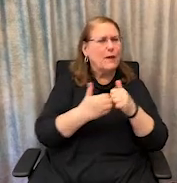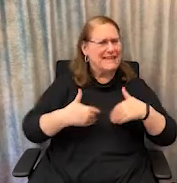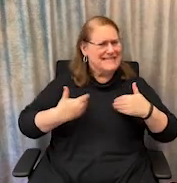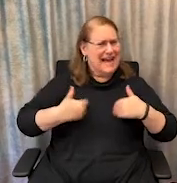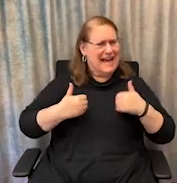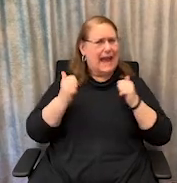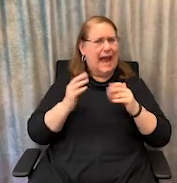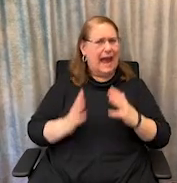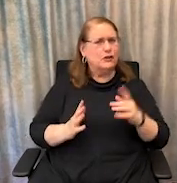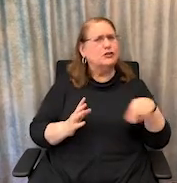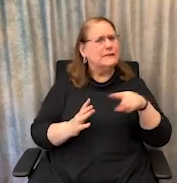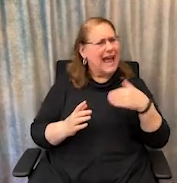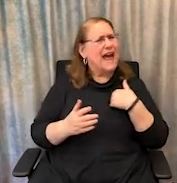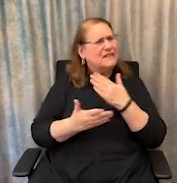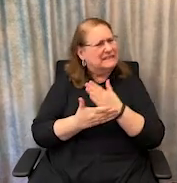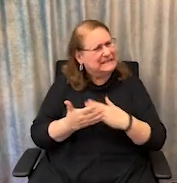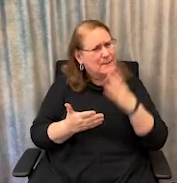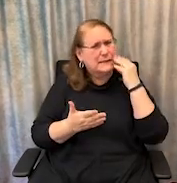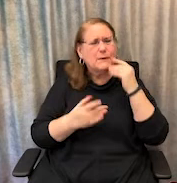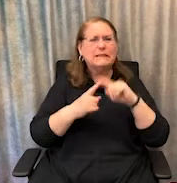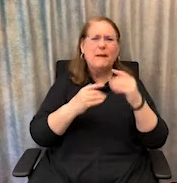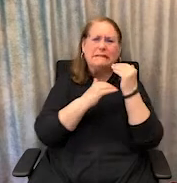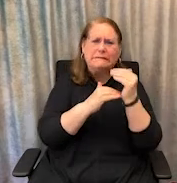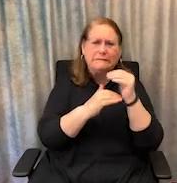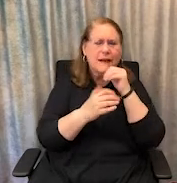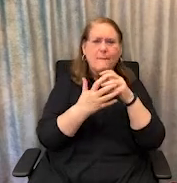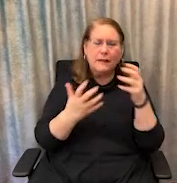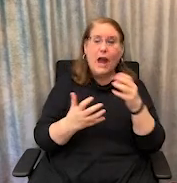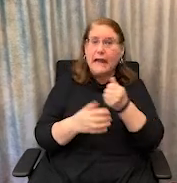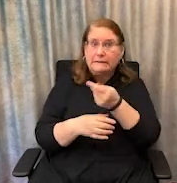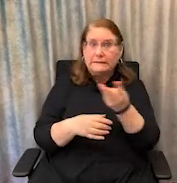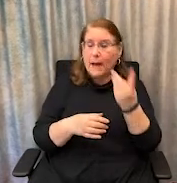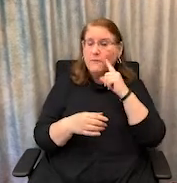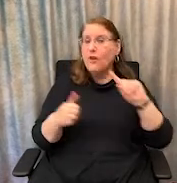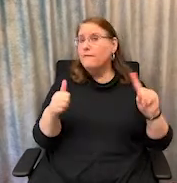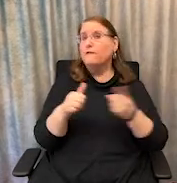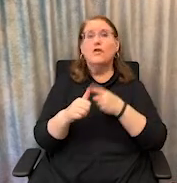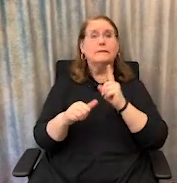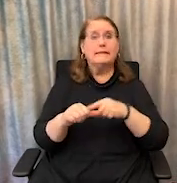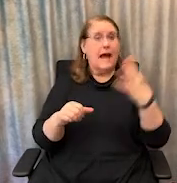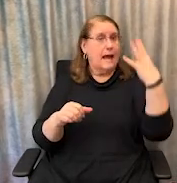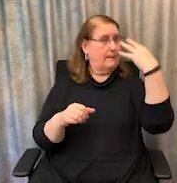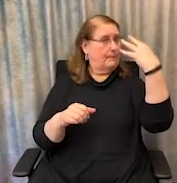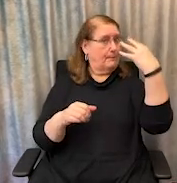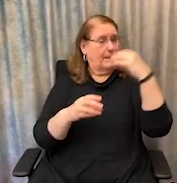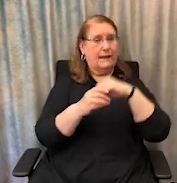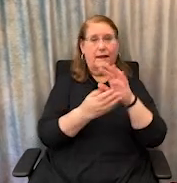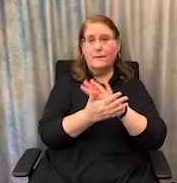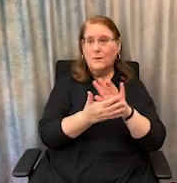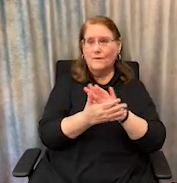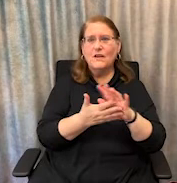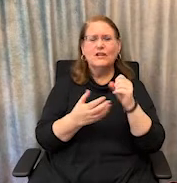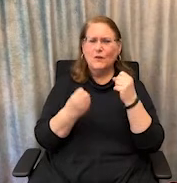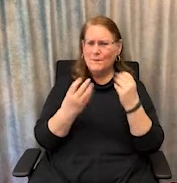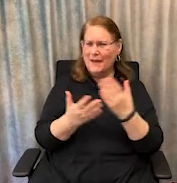young actors who had some experience, but not that much. And some of them were the first time in front of a camera. And